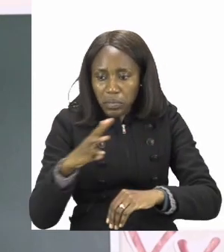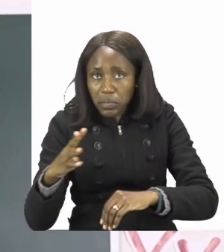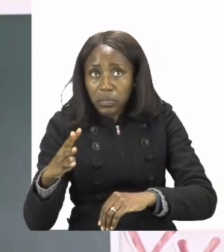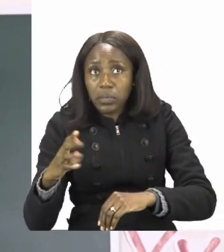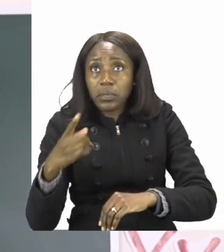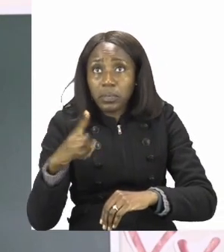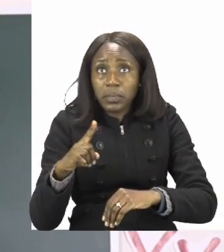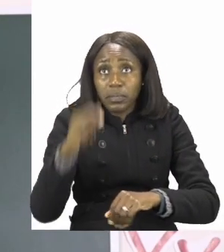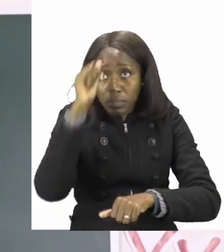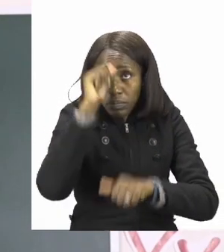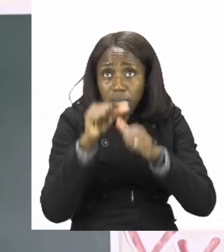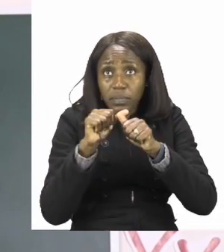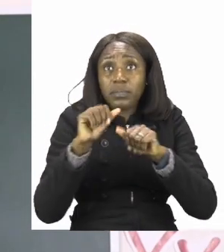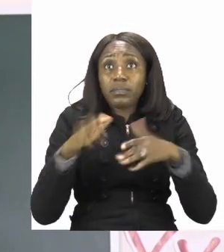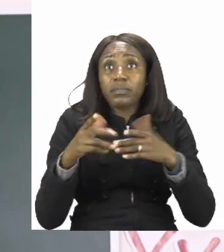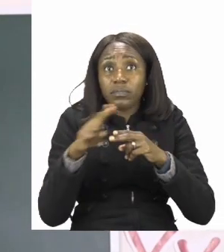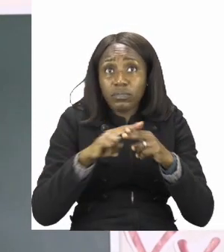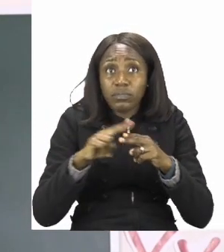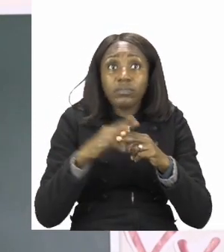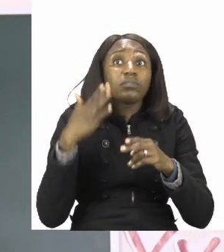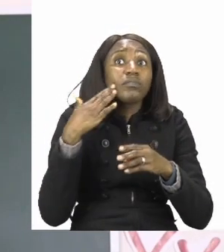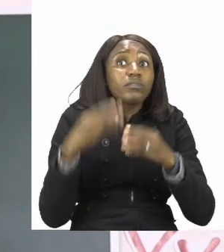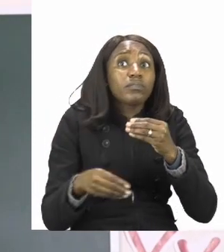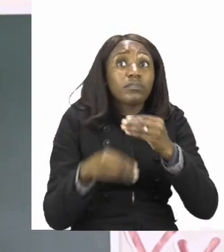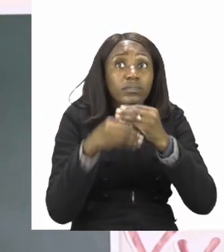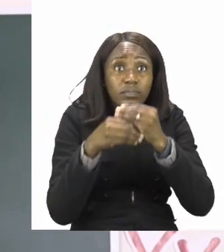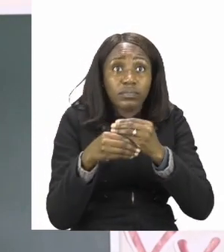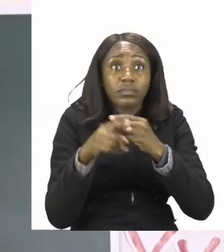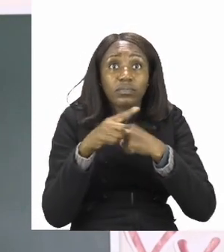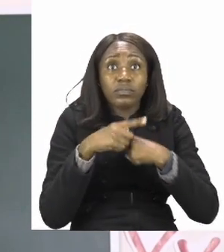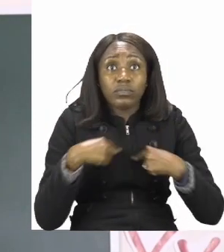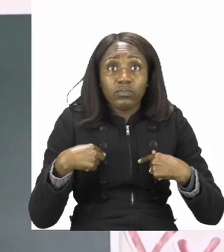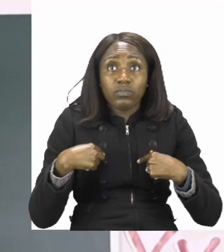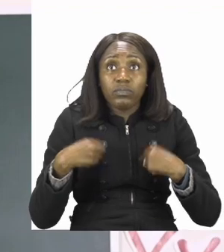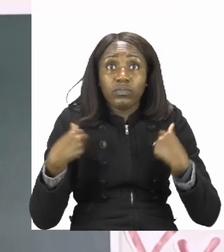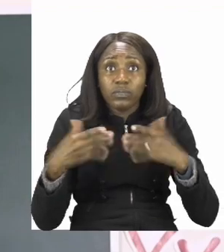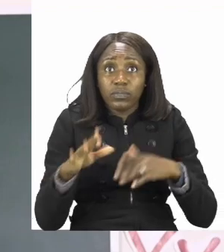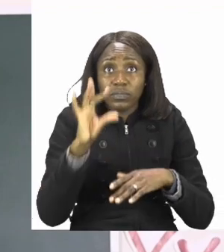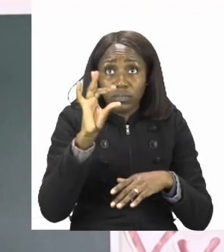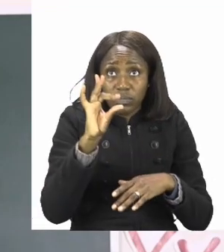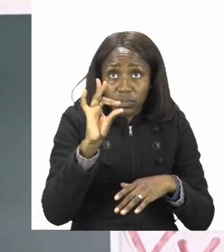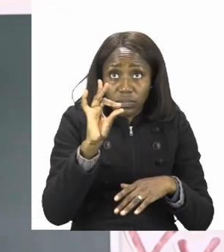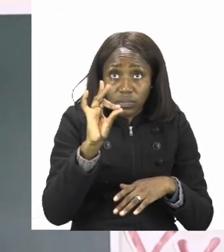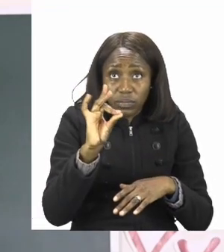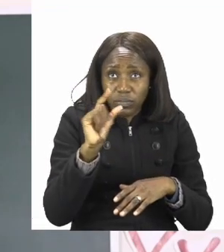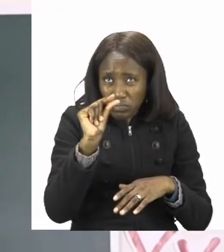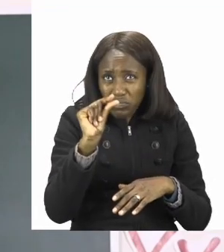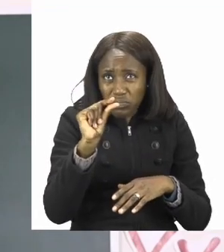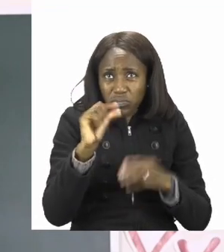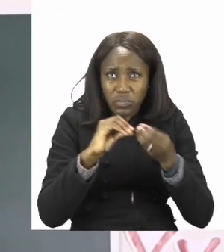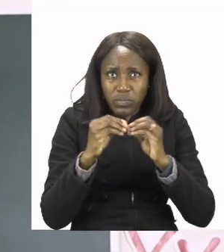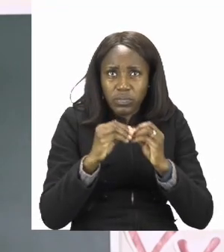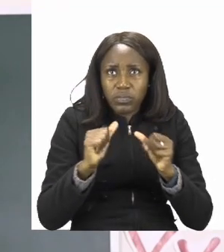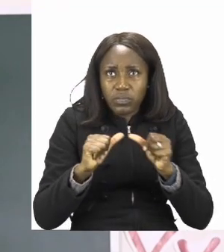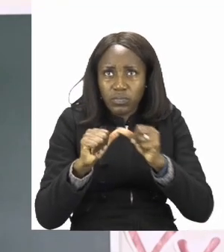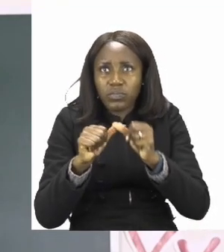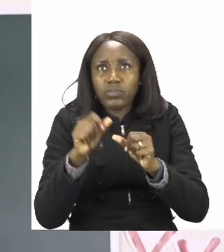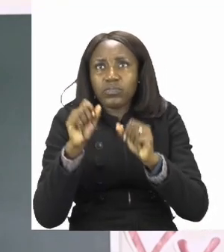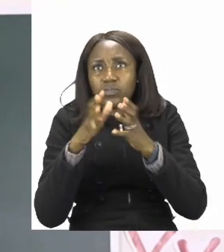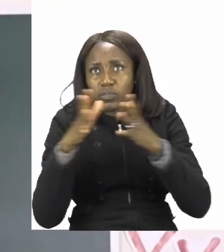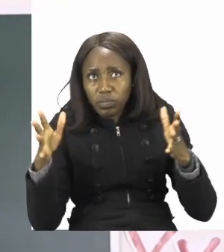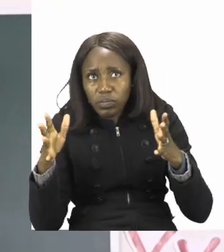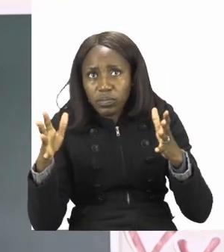it is different. Every time we are adding, we count from the small number going to the big number to get